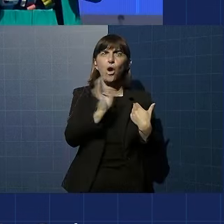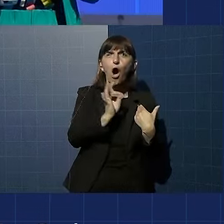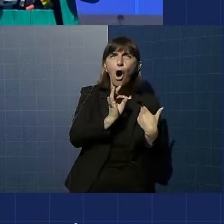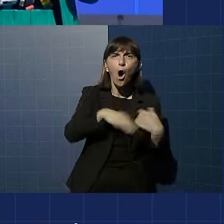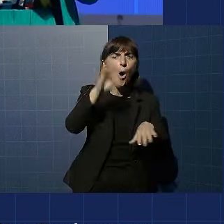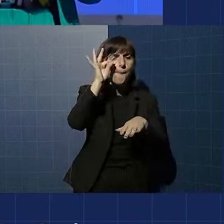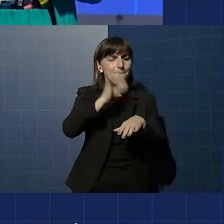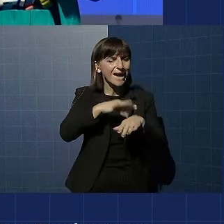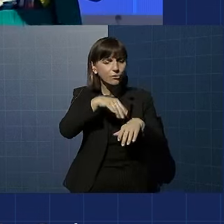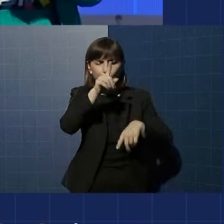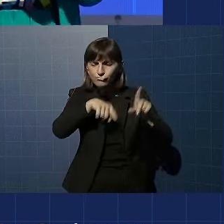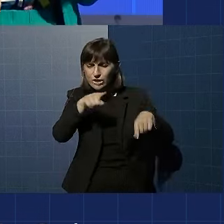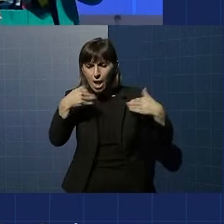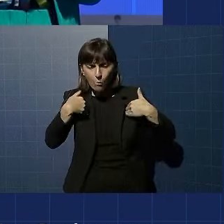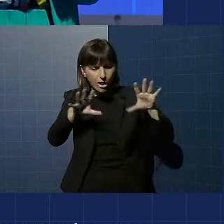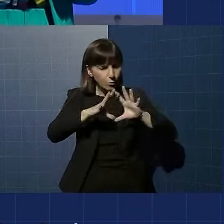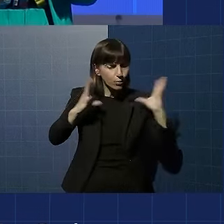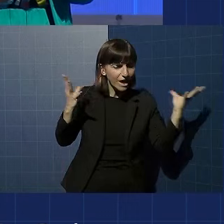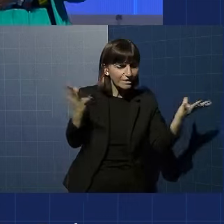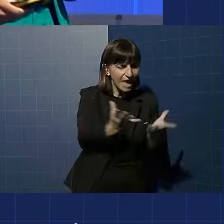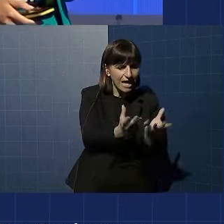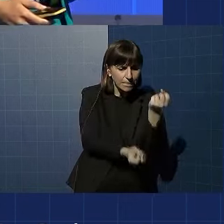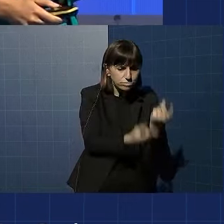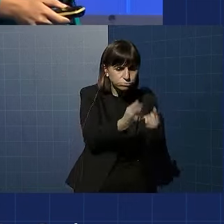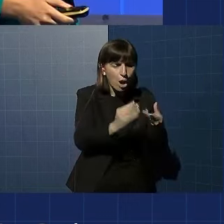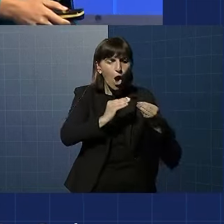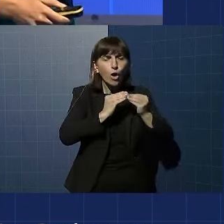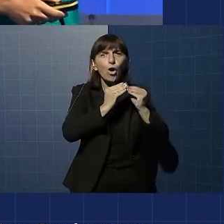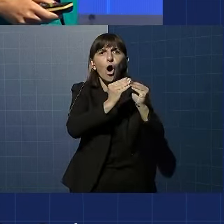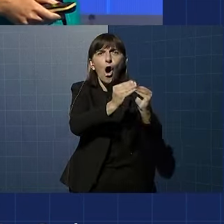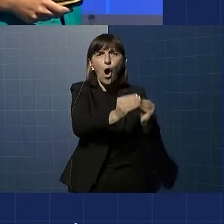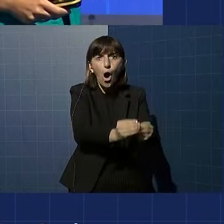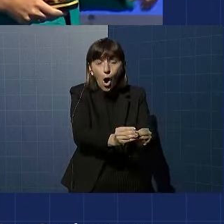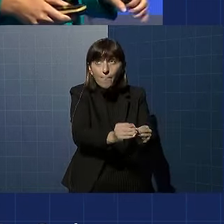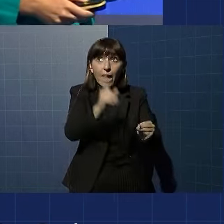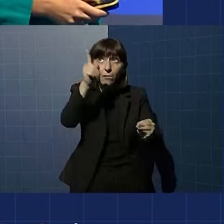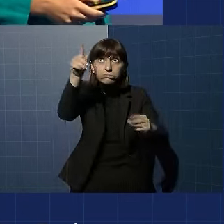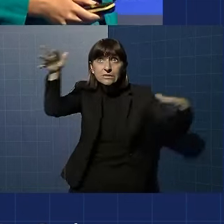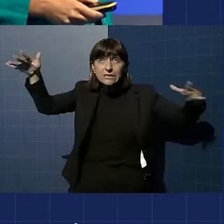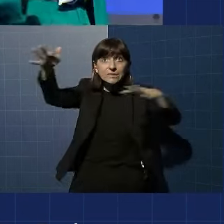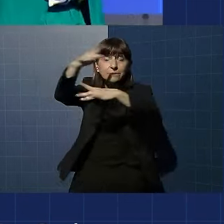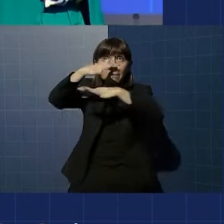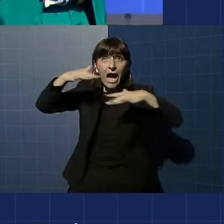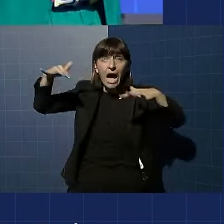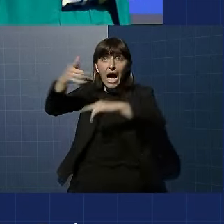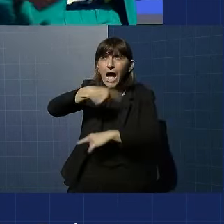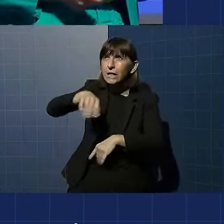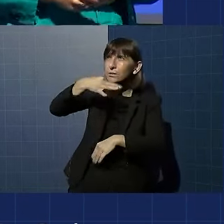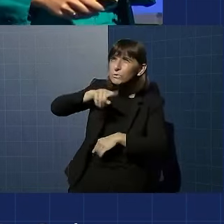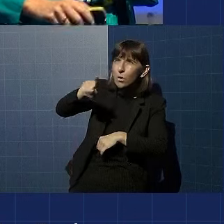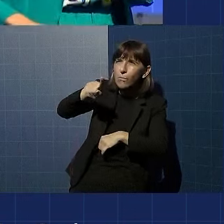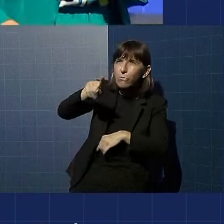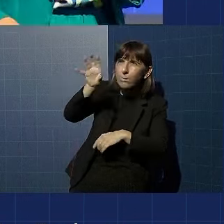through something similar, and this can help us also for patients on Earth. So again, we just have I just wanted to show that we have a whole range